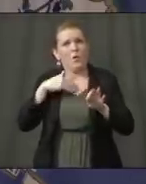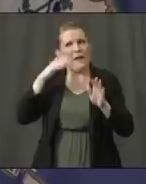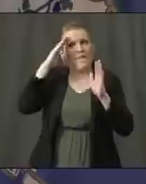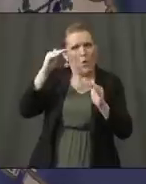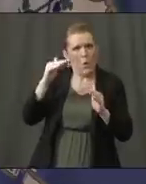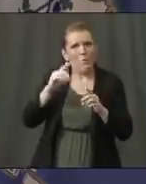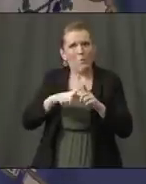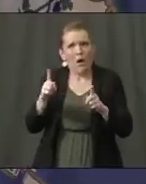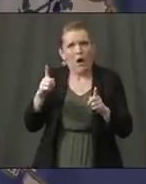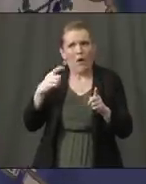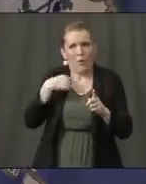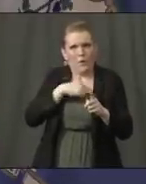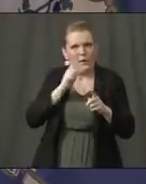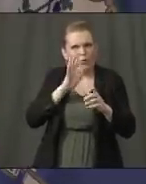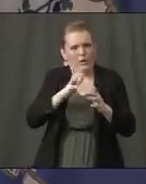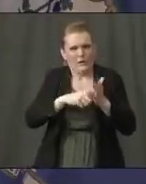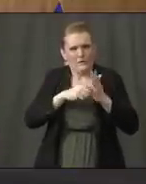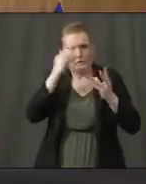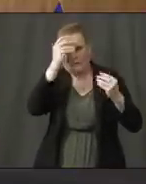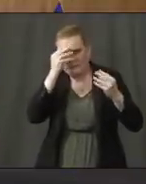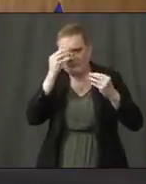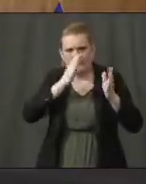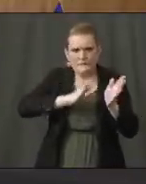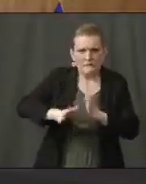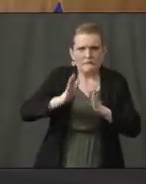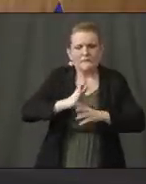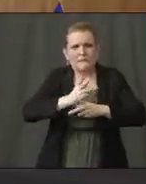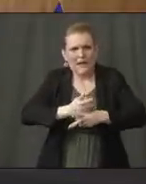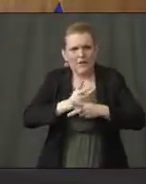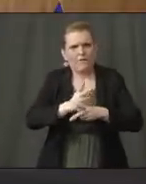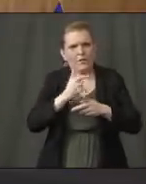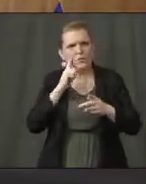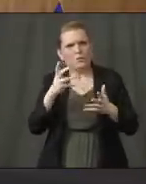right. Move on to News 8, Bob Wilson.